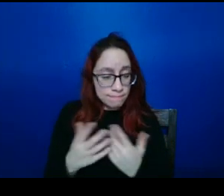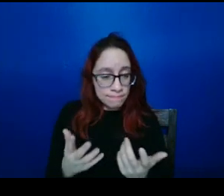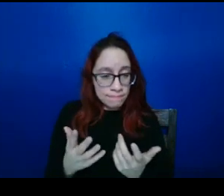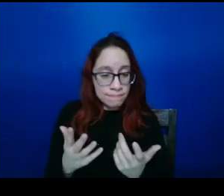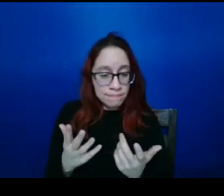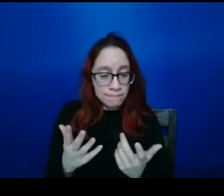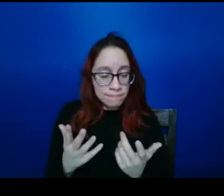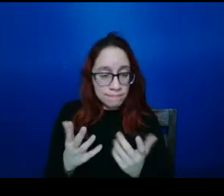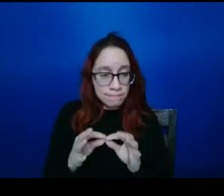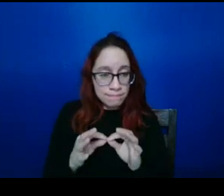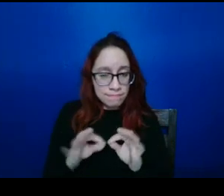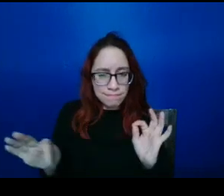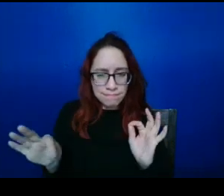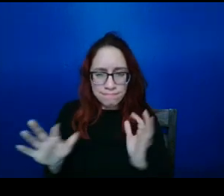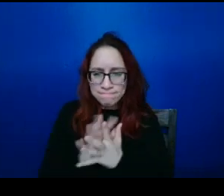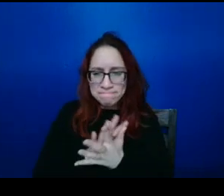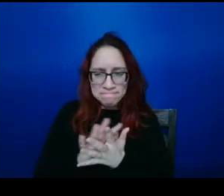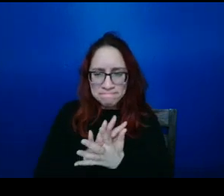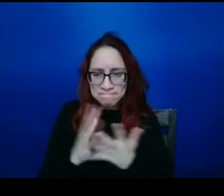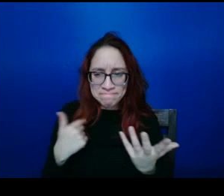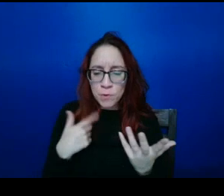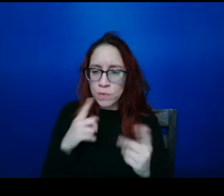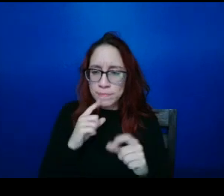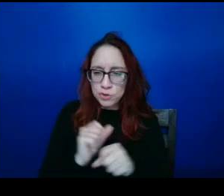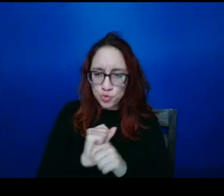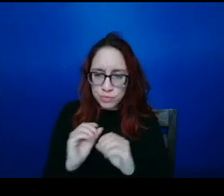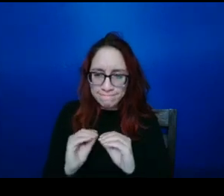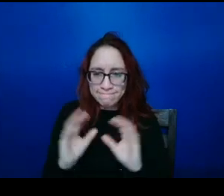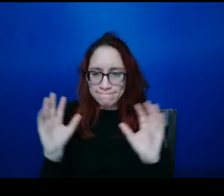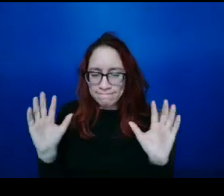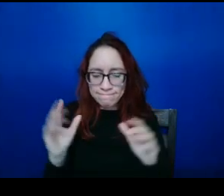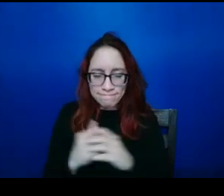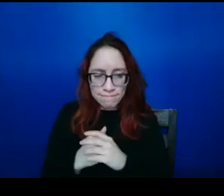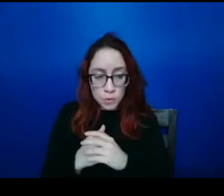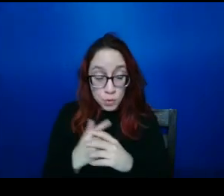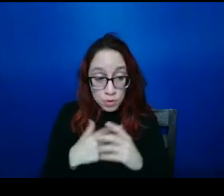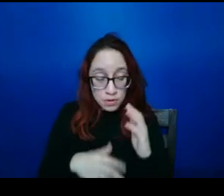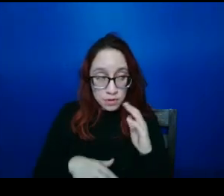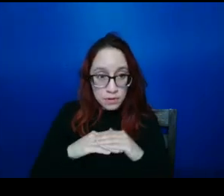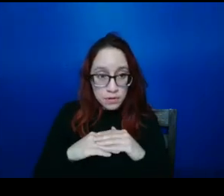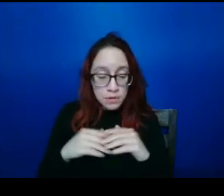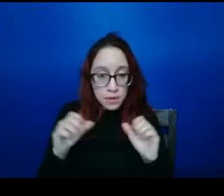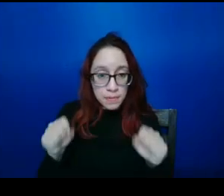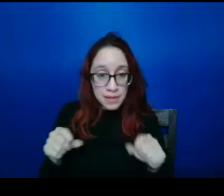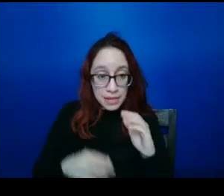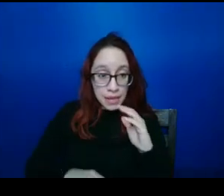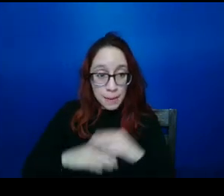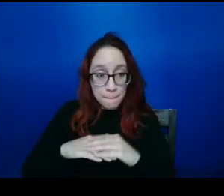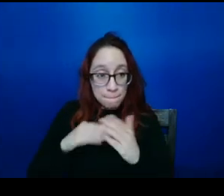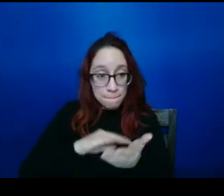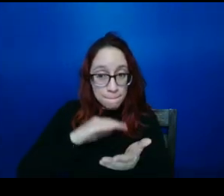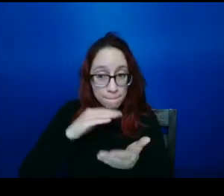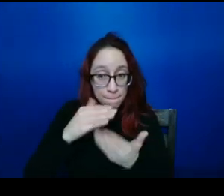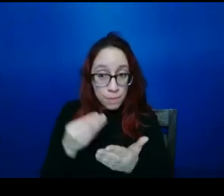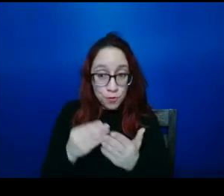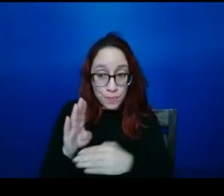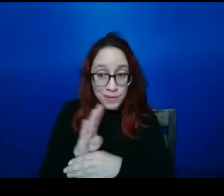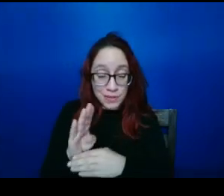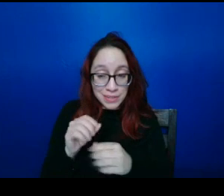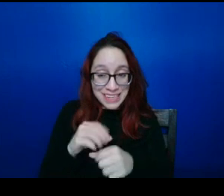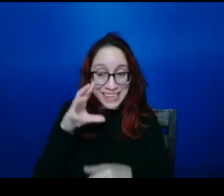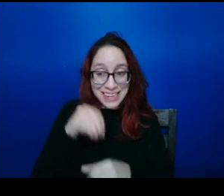this sentence is just vague. So I just want to make sure that it says potentially capping the amount of funding for businesses within